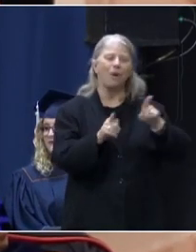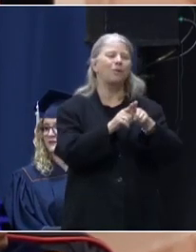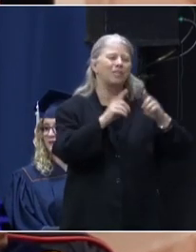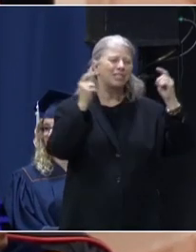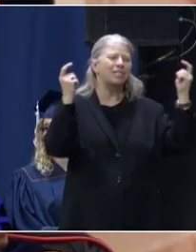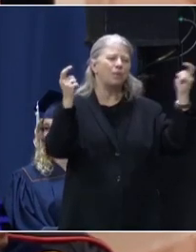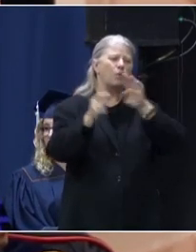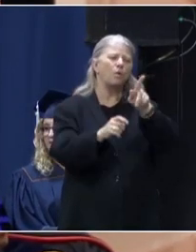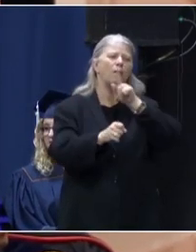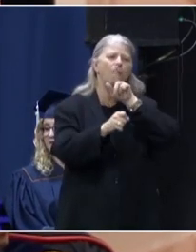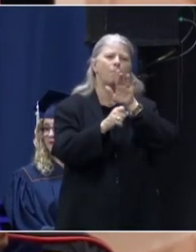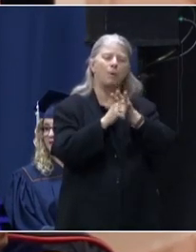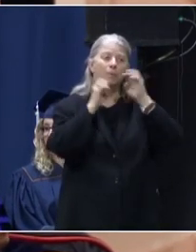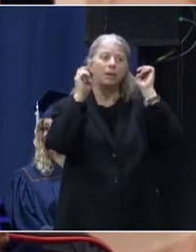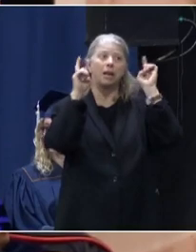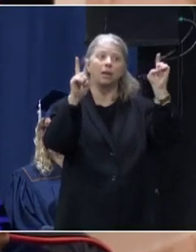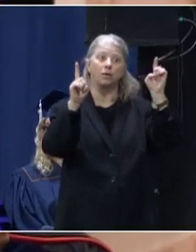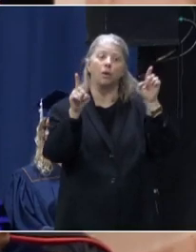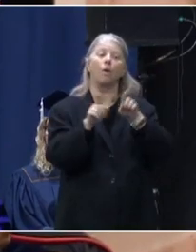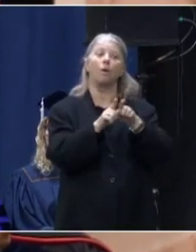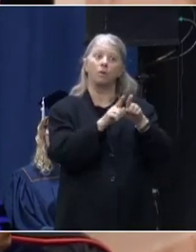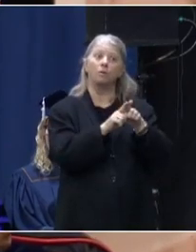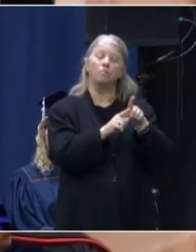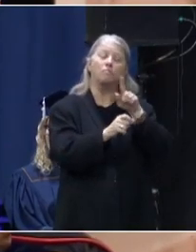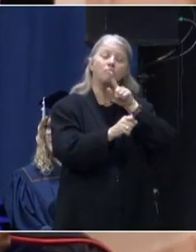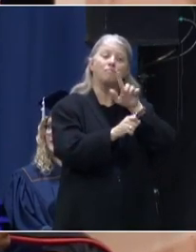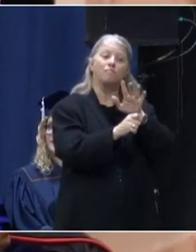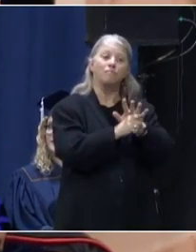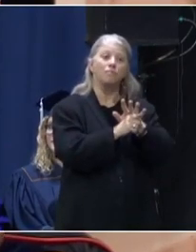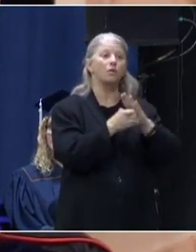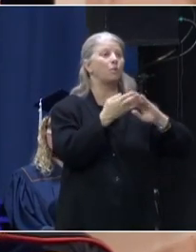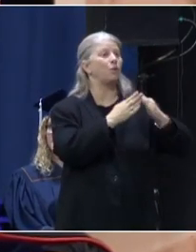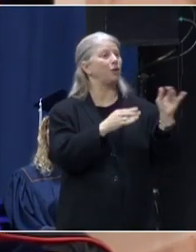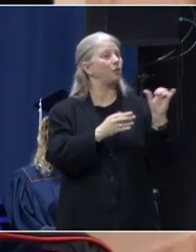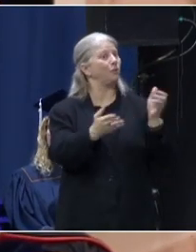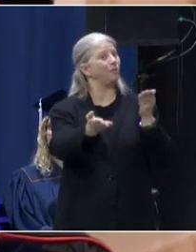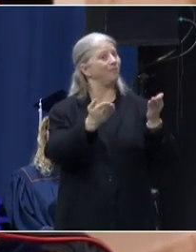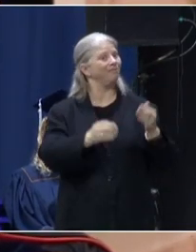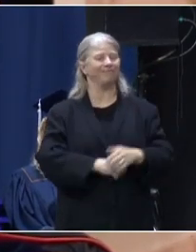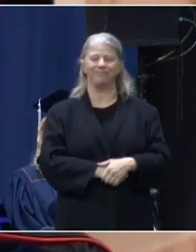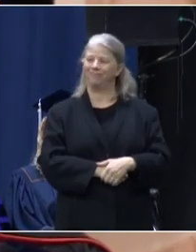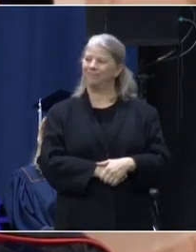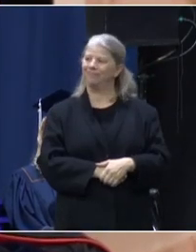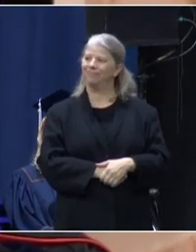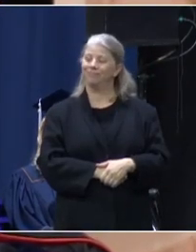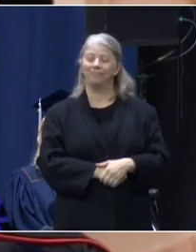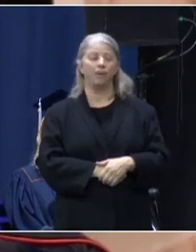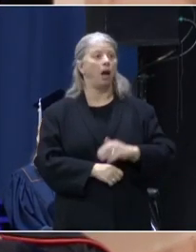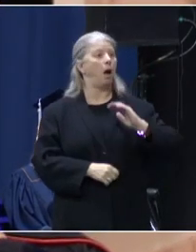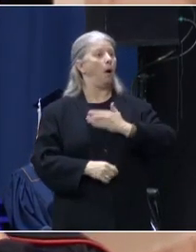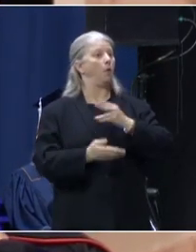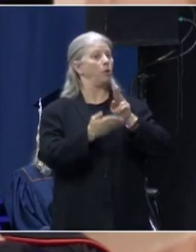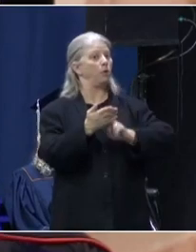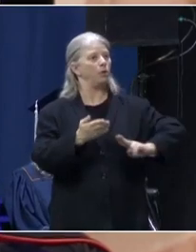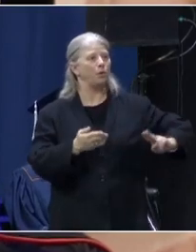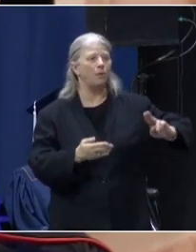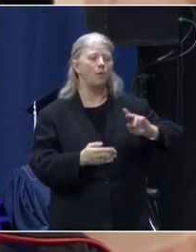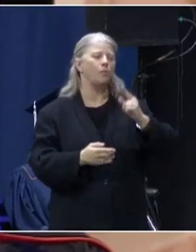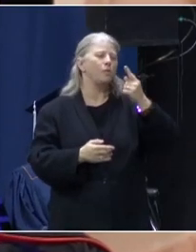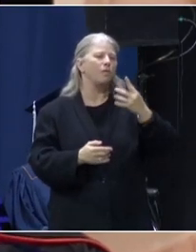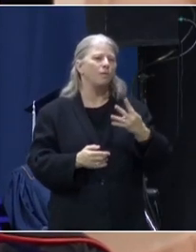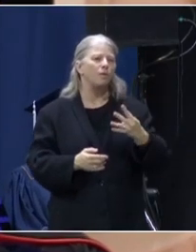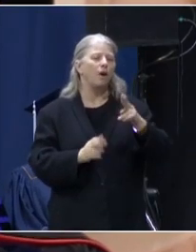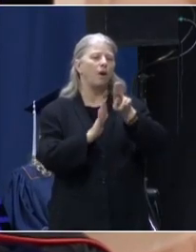to education is matched by their commitment to community. As a university where nearly a quarter of